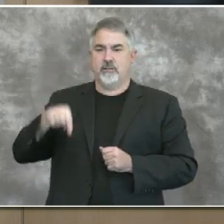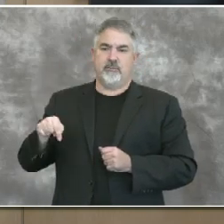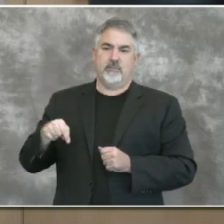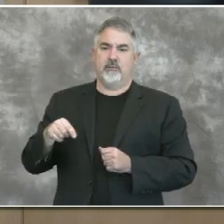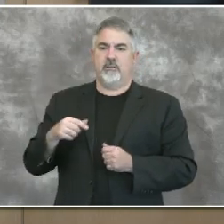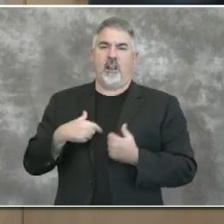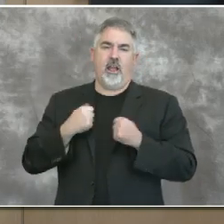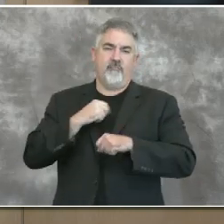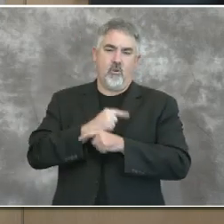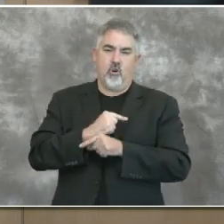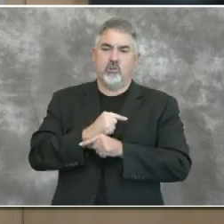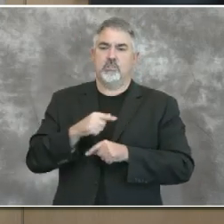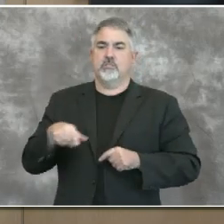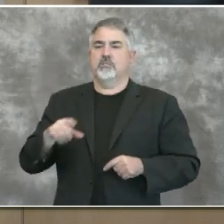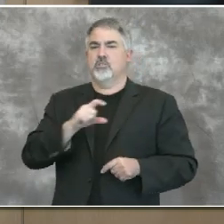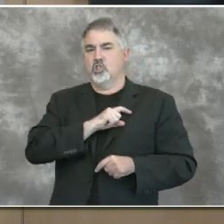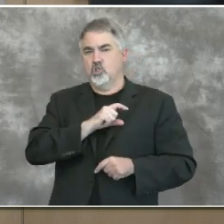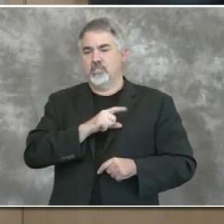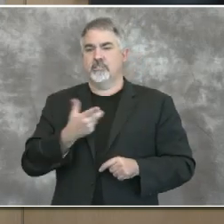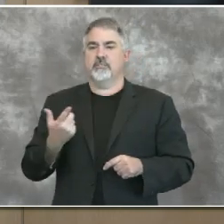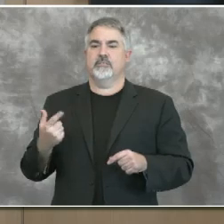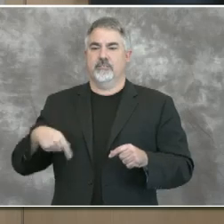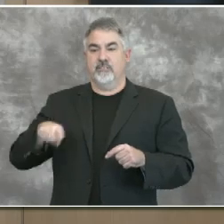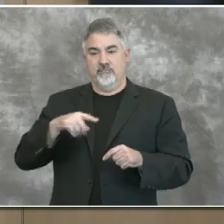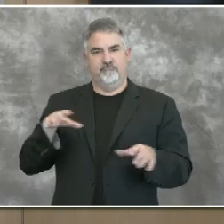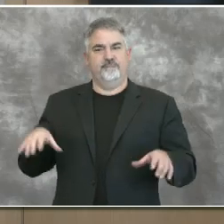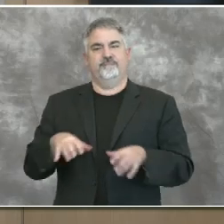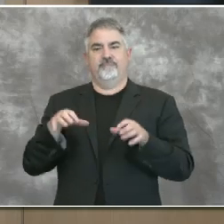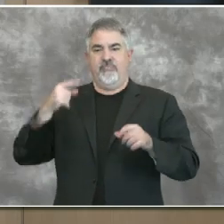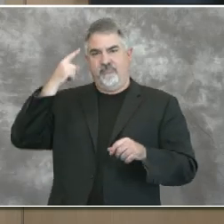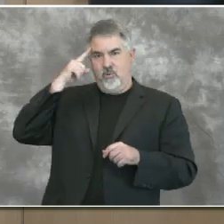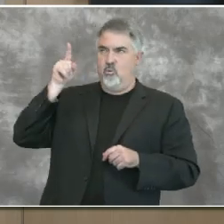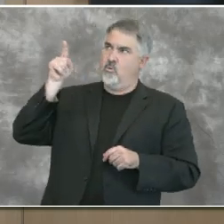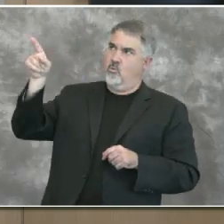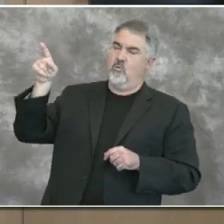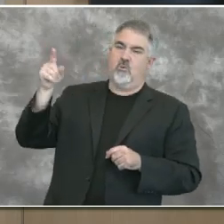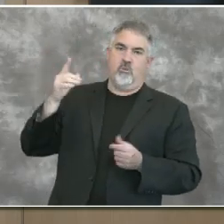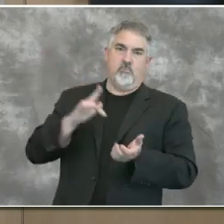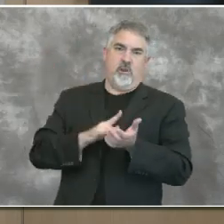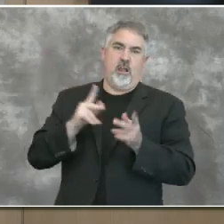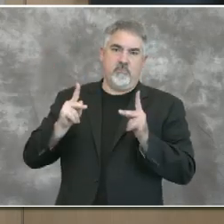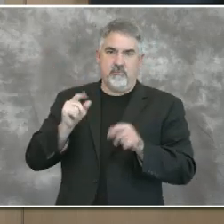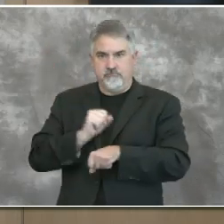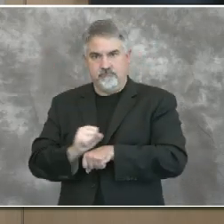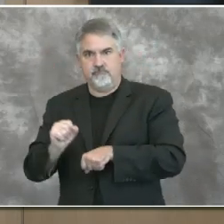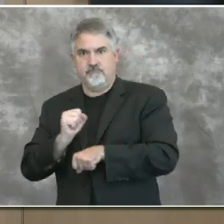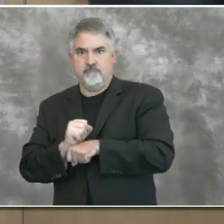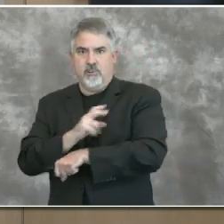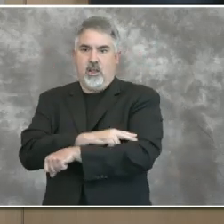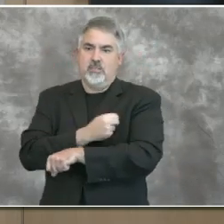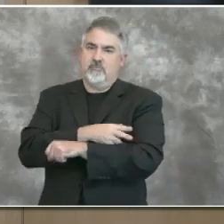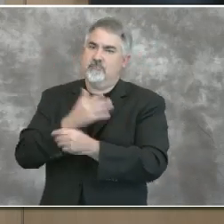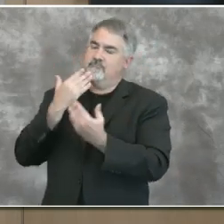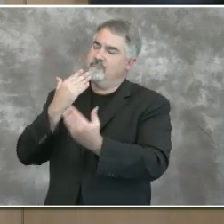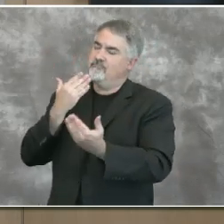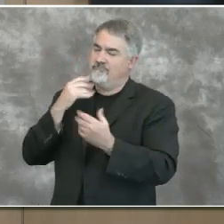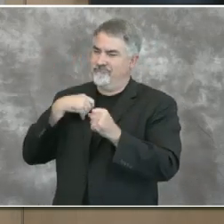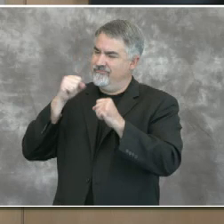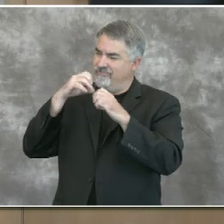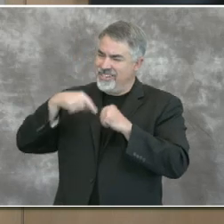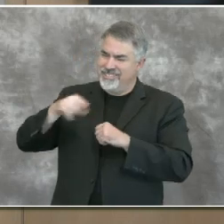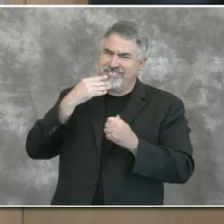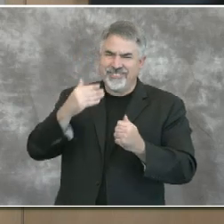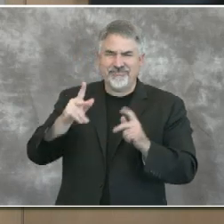hear that they are doing this for healthcare workers is, to me, just amazing. I want to thank everyone who participated.